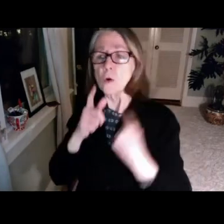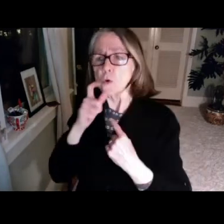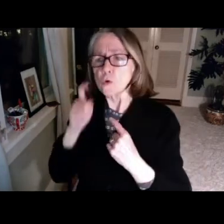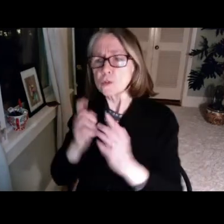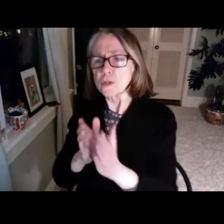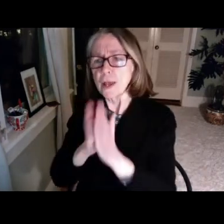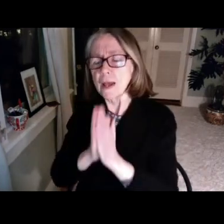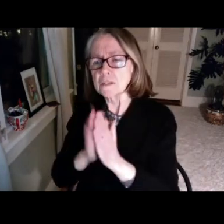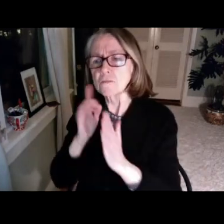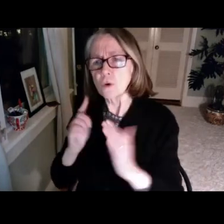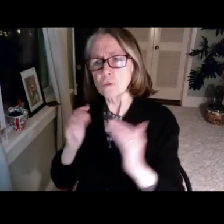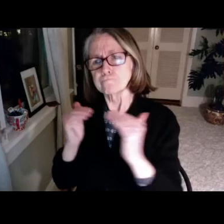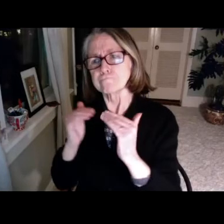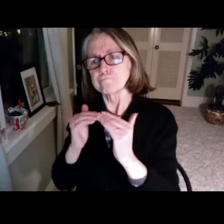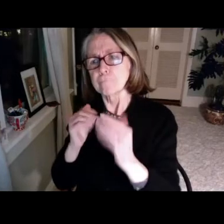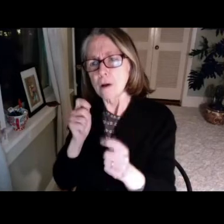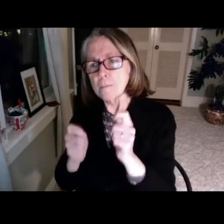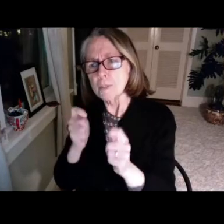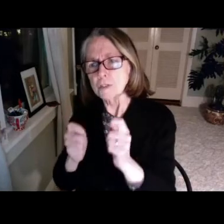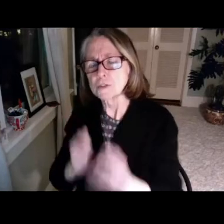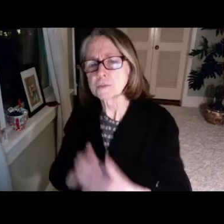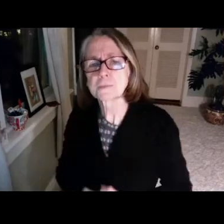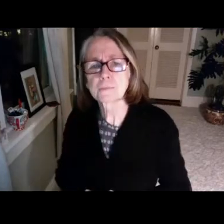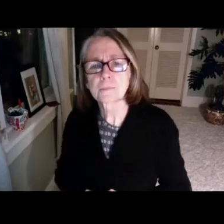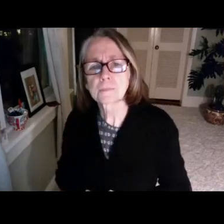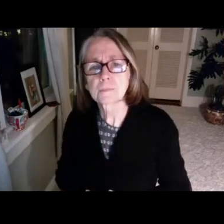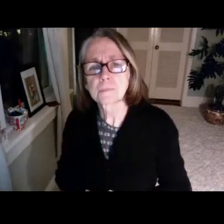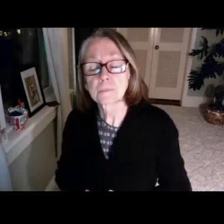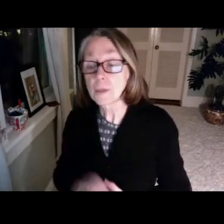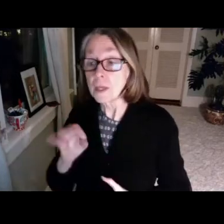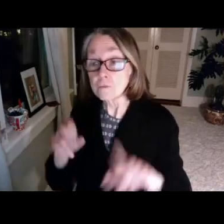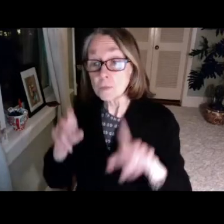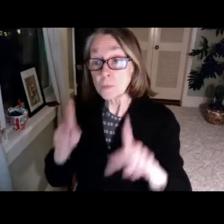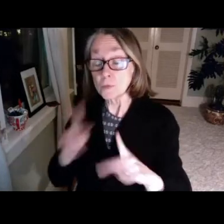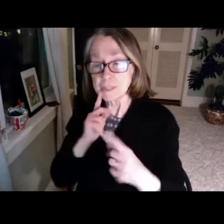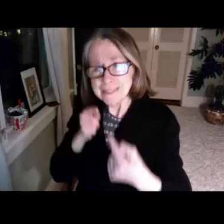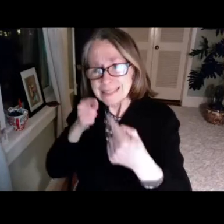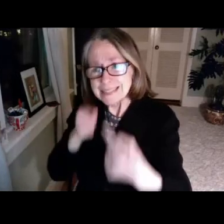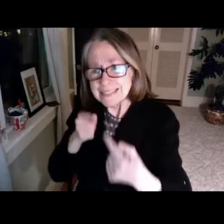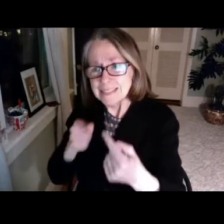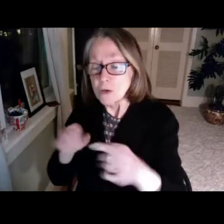accommodation? So we would say in our office that if somebody is having difficulty